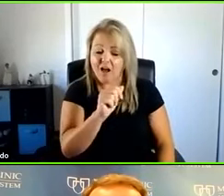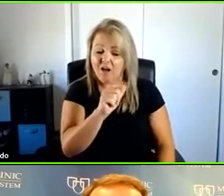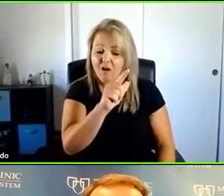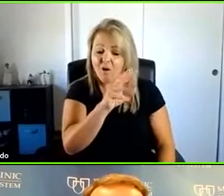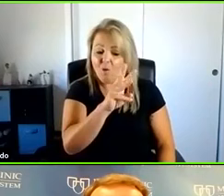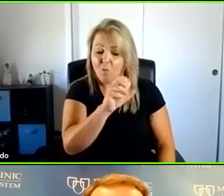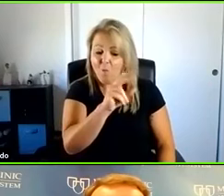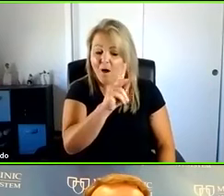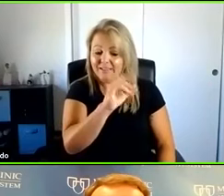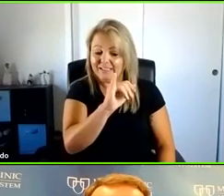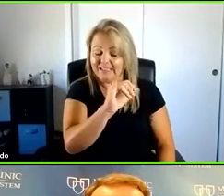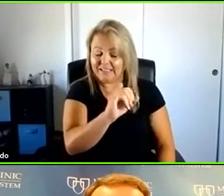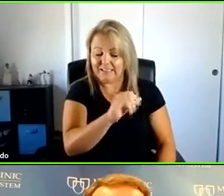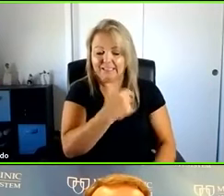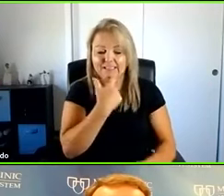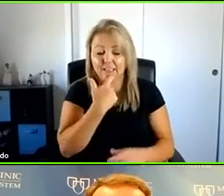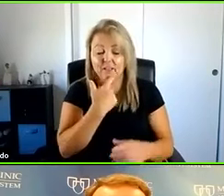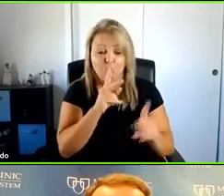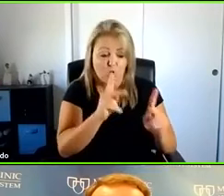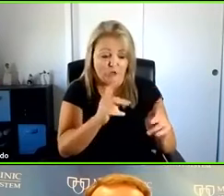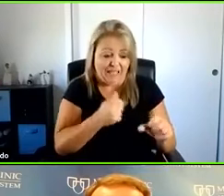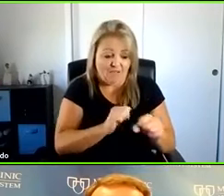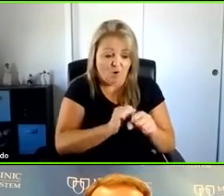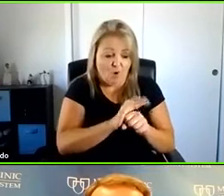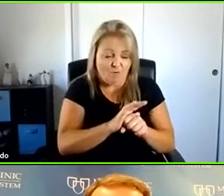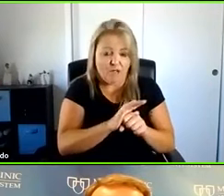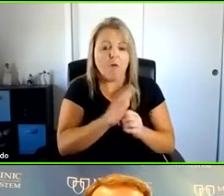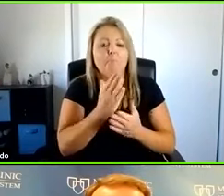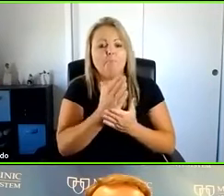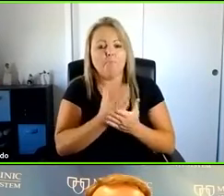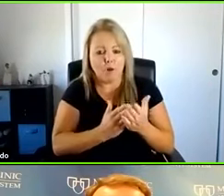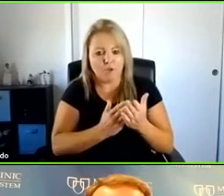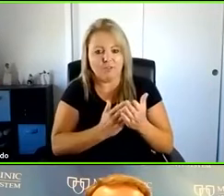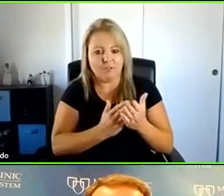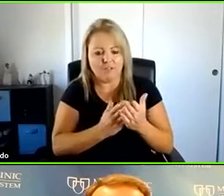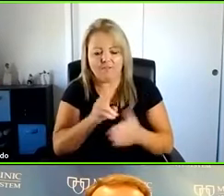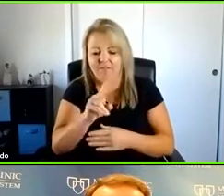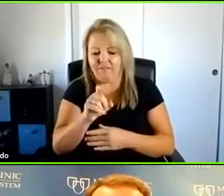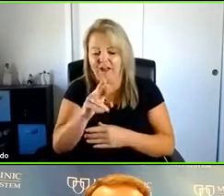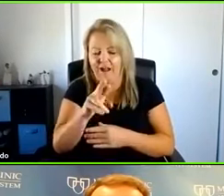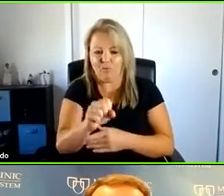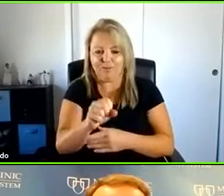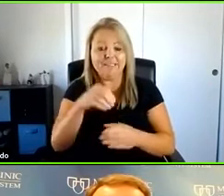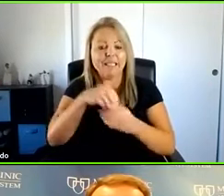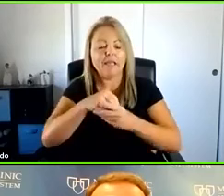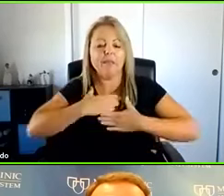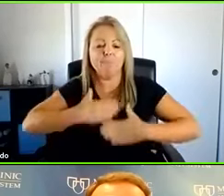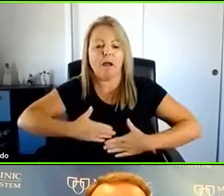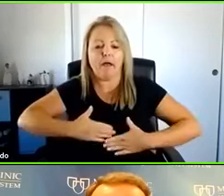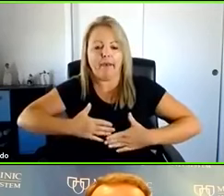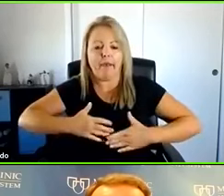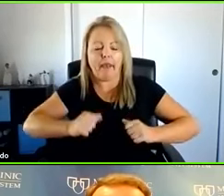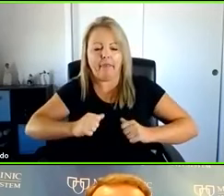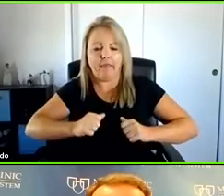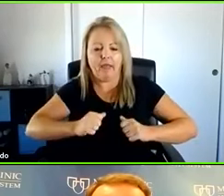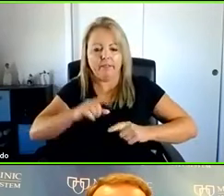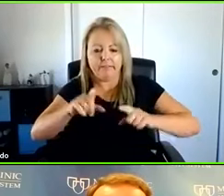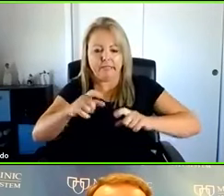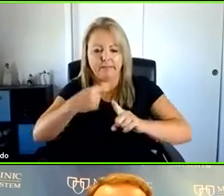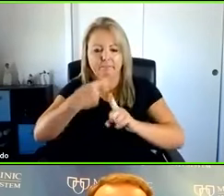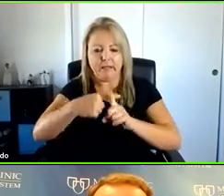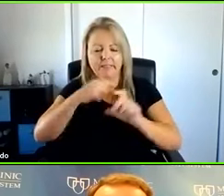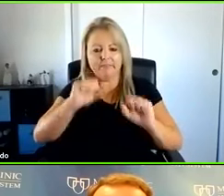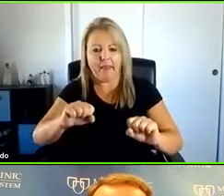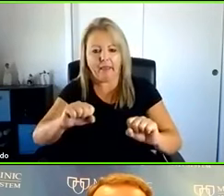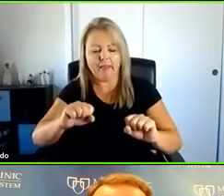that when someone has had COVID, there's still parts of the virus that can be left that turn test positive.